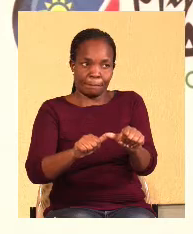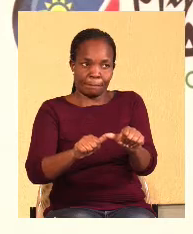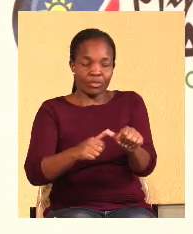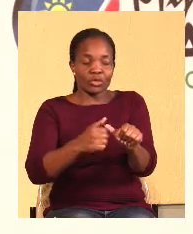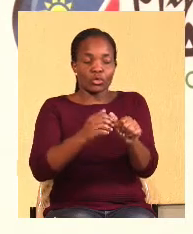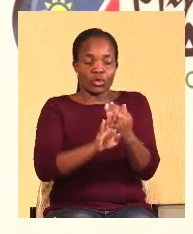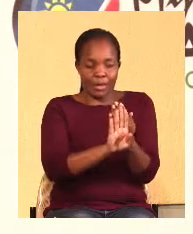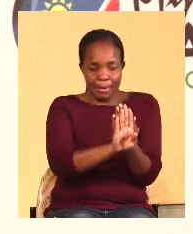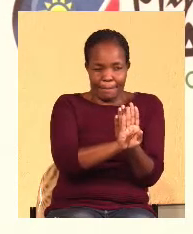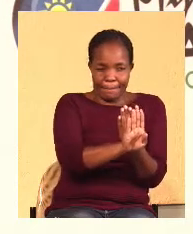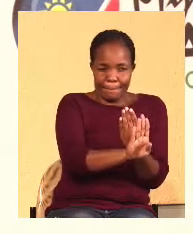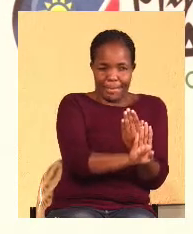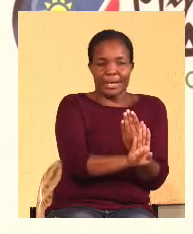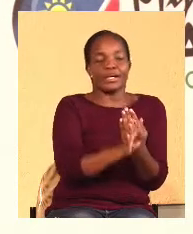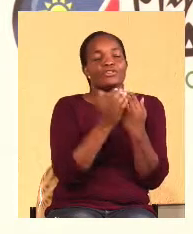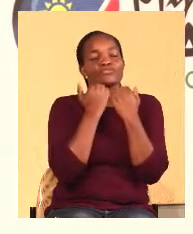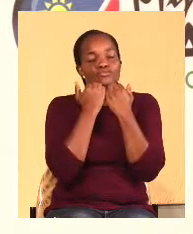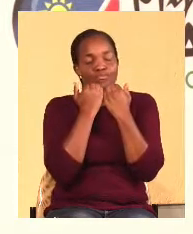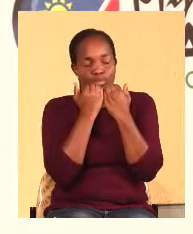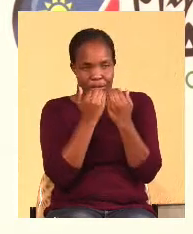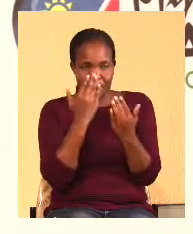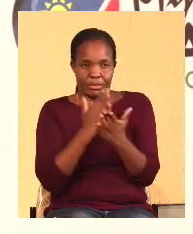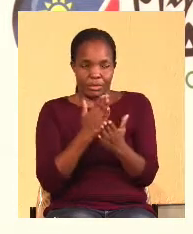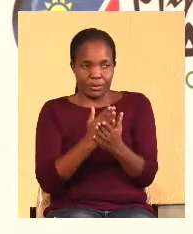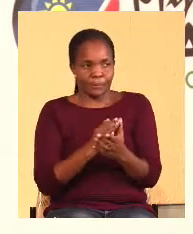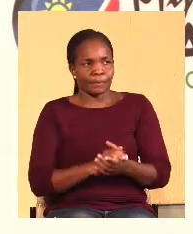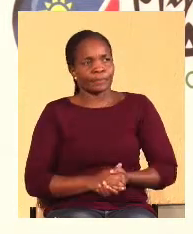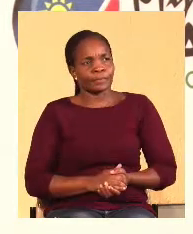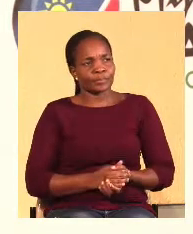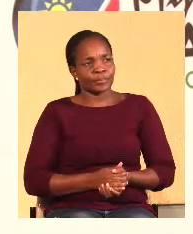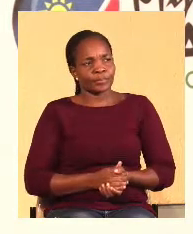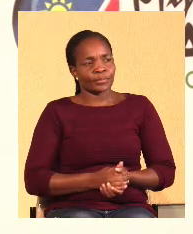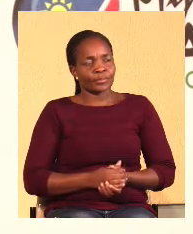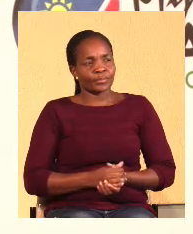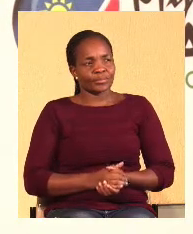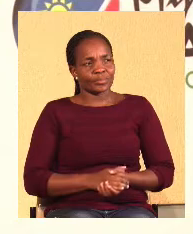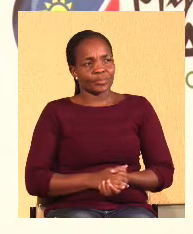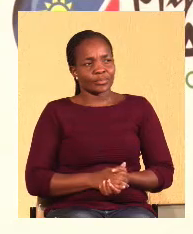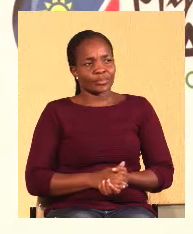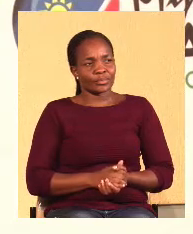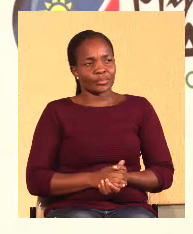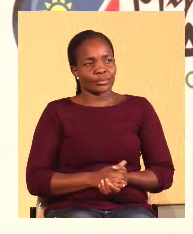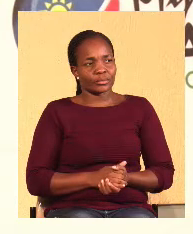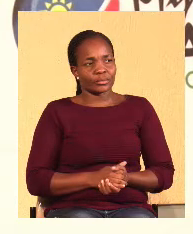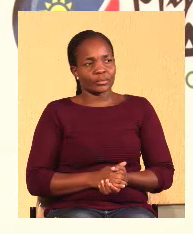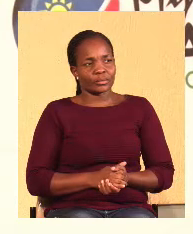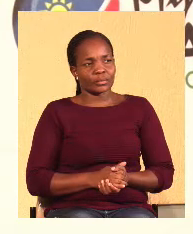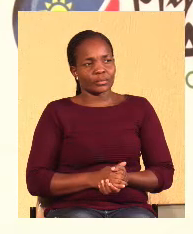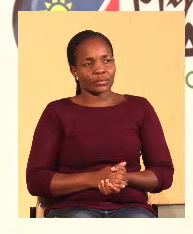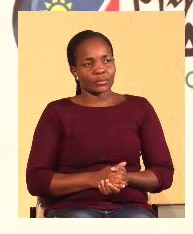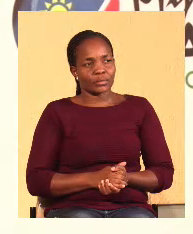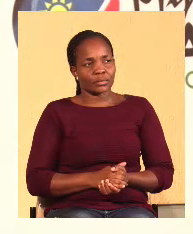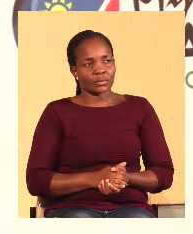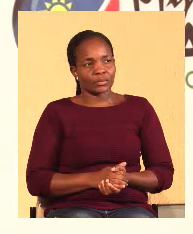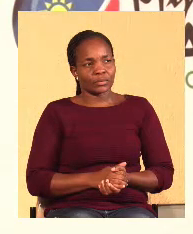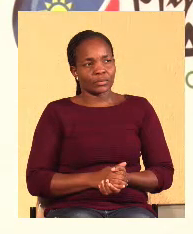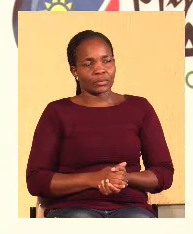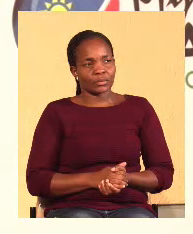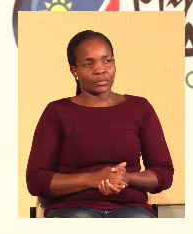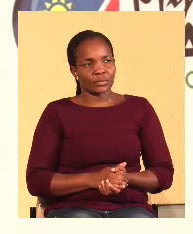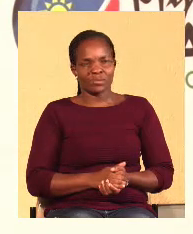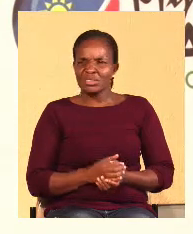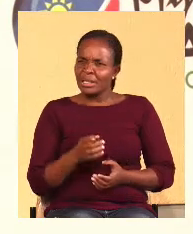protections or measures are in place to regulate those activities. The situation that you are pointing out, I'm not too